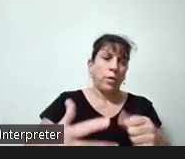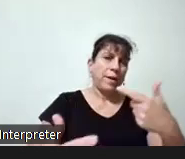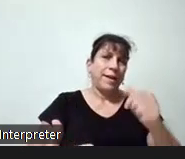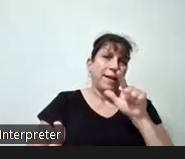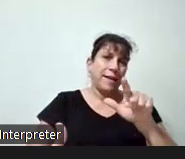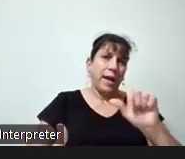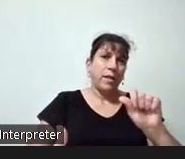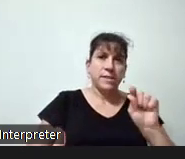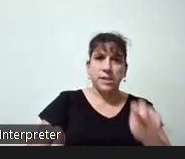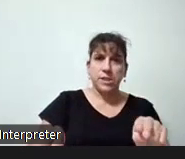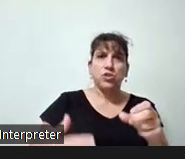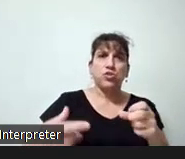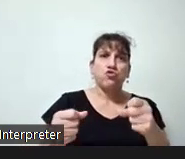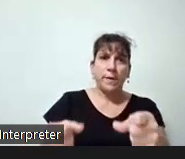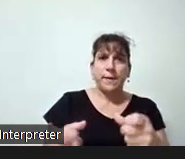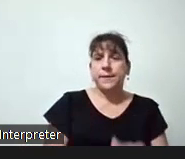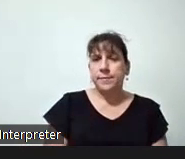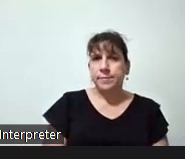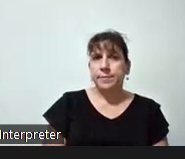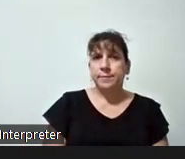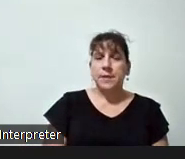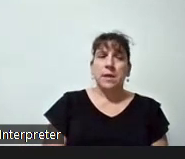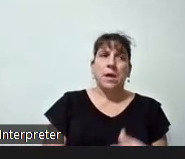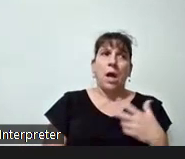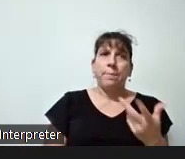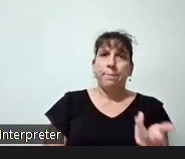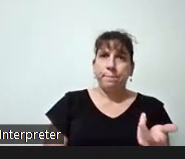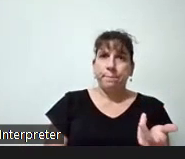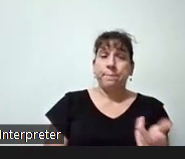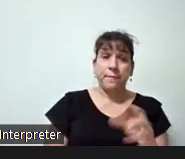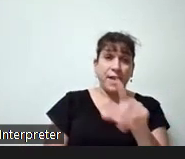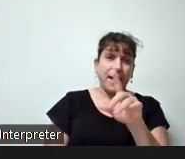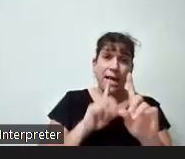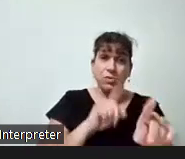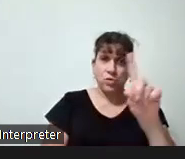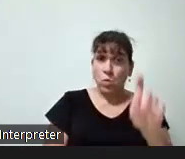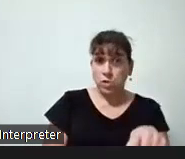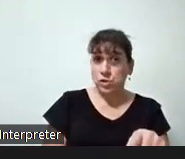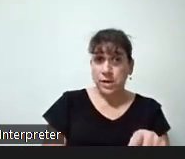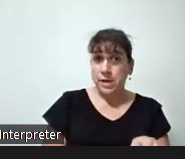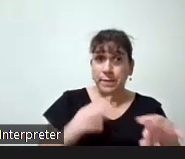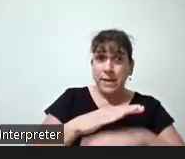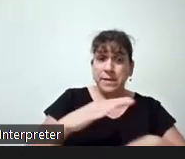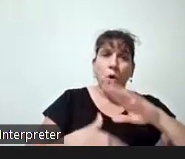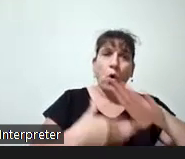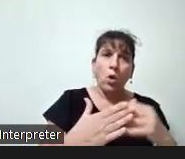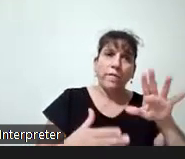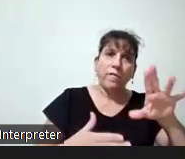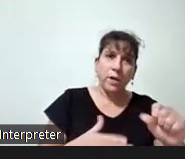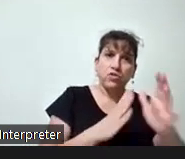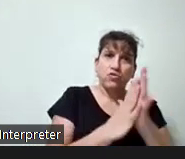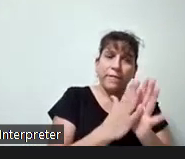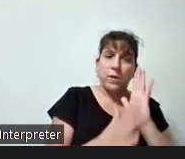Street. So if that answers the question, basically all of the bus traffic will be